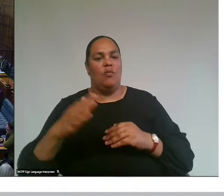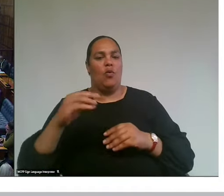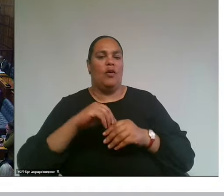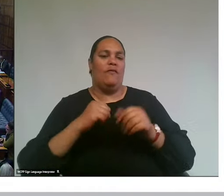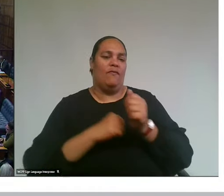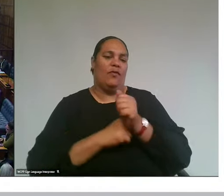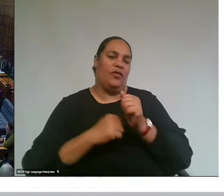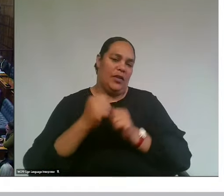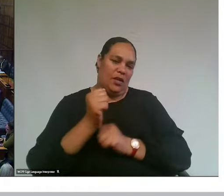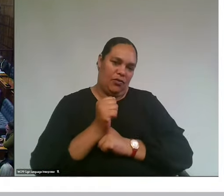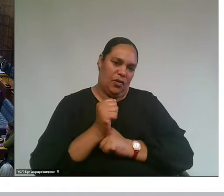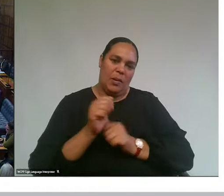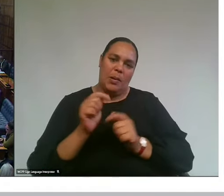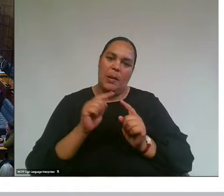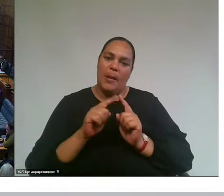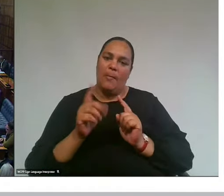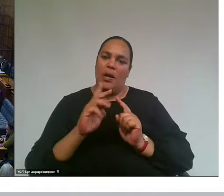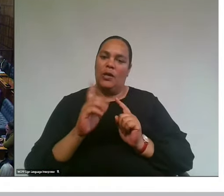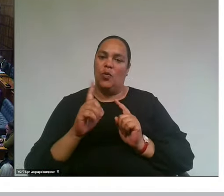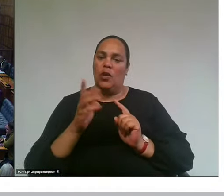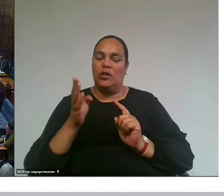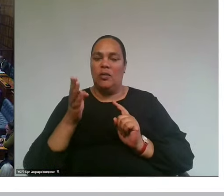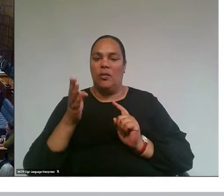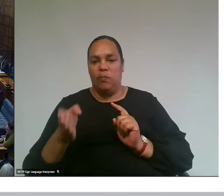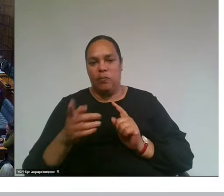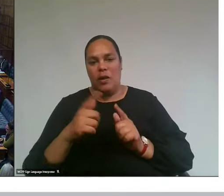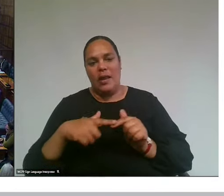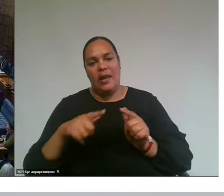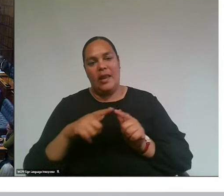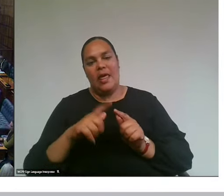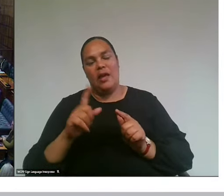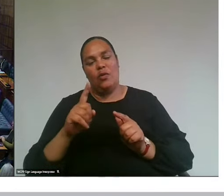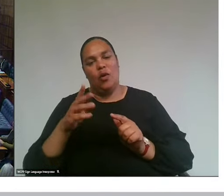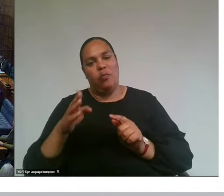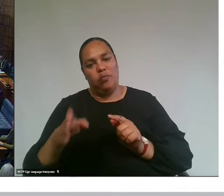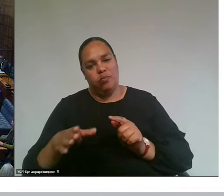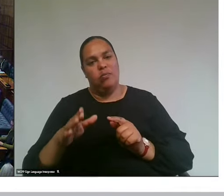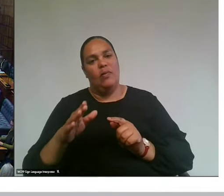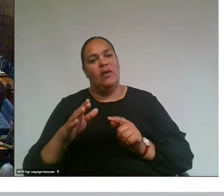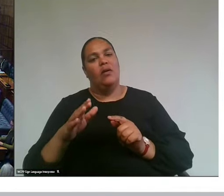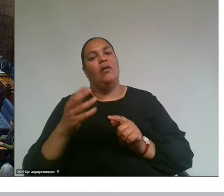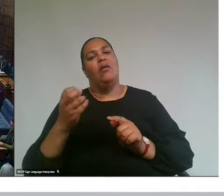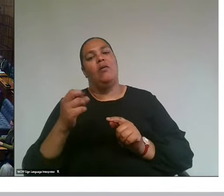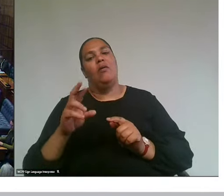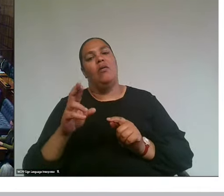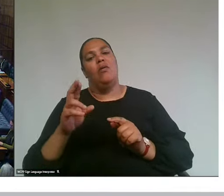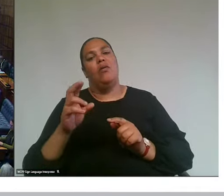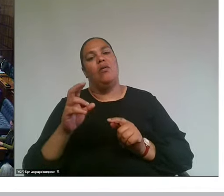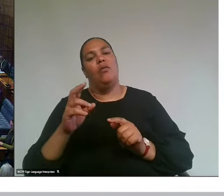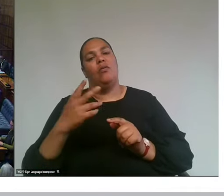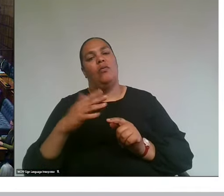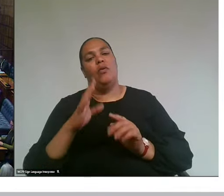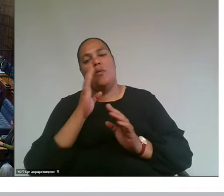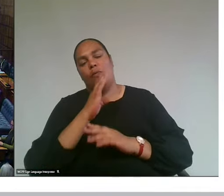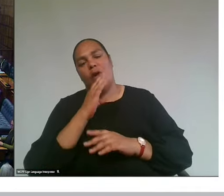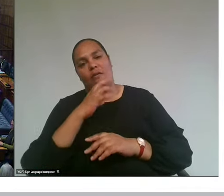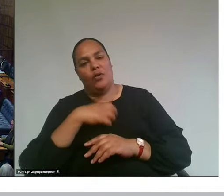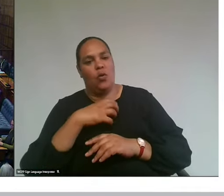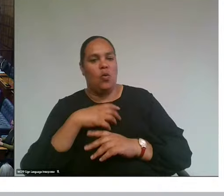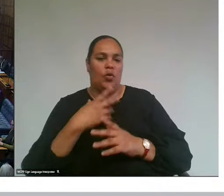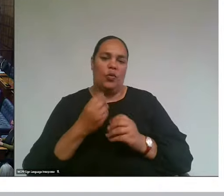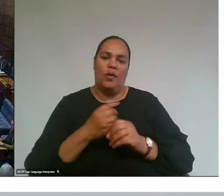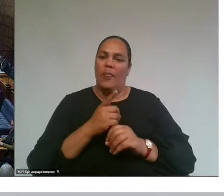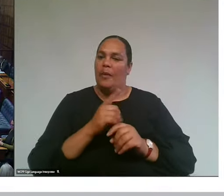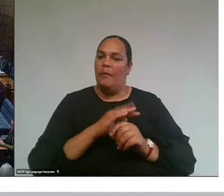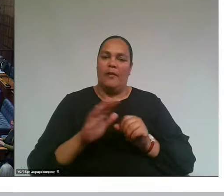infrastructure but the existing land that is there that is or there uh either privately owned or so is